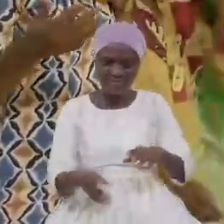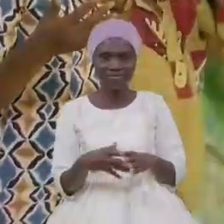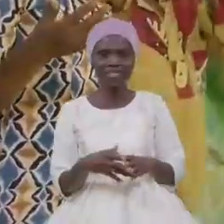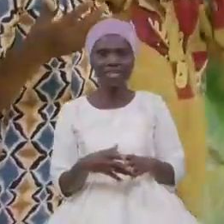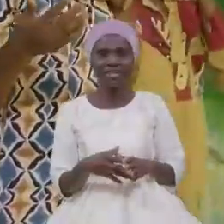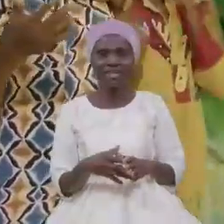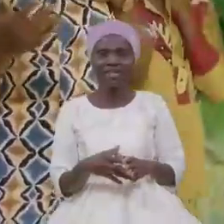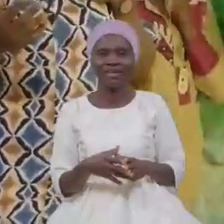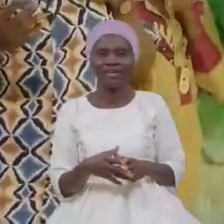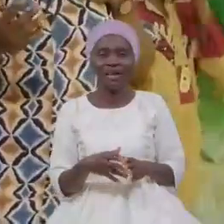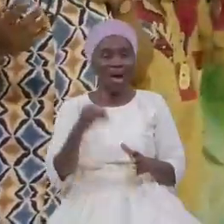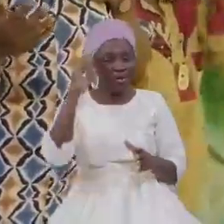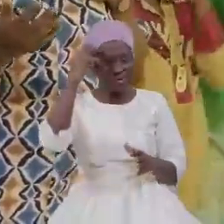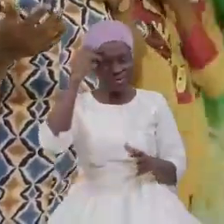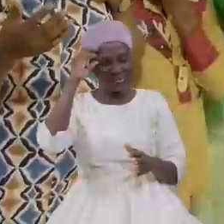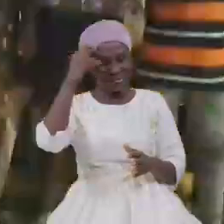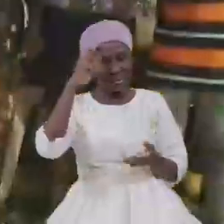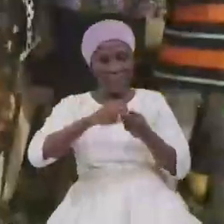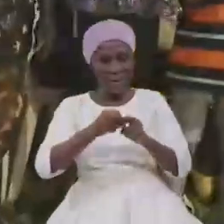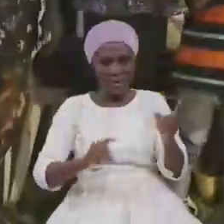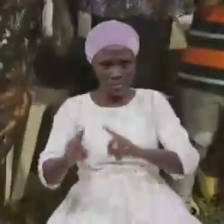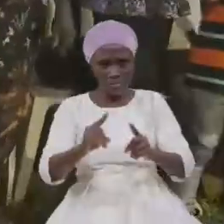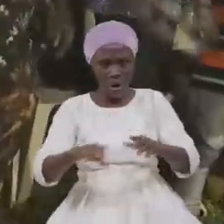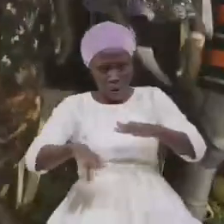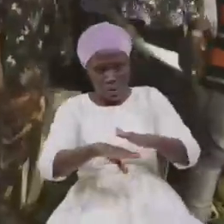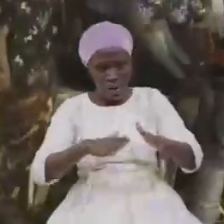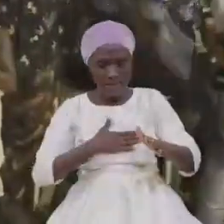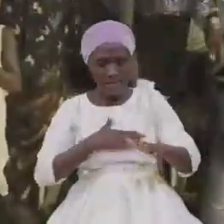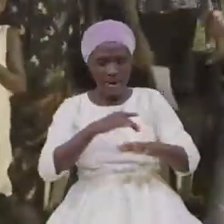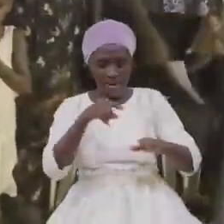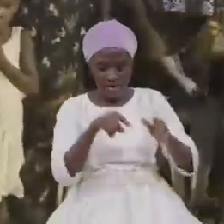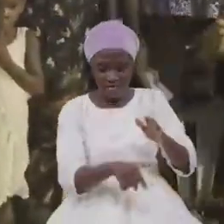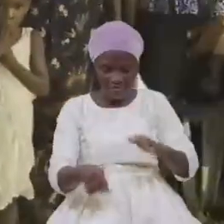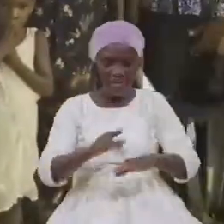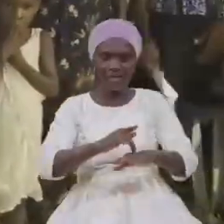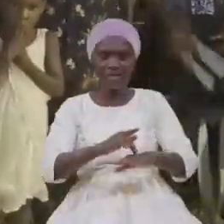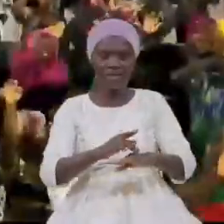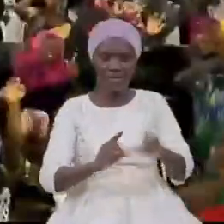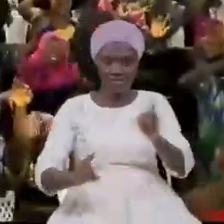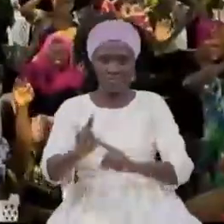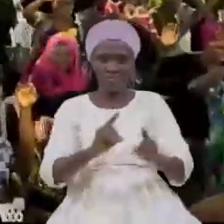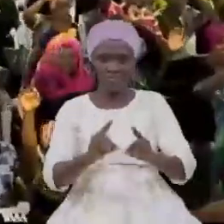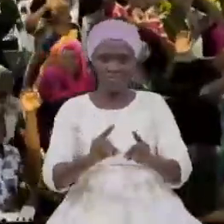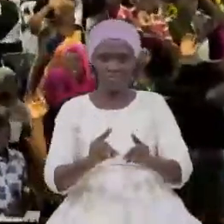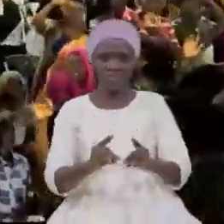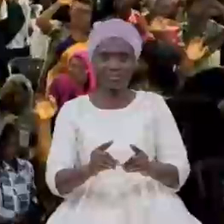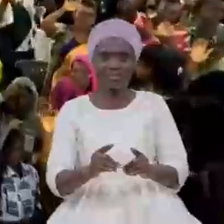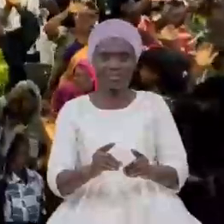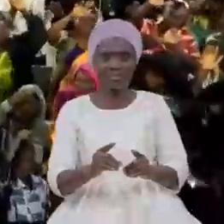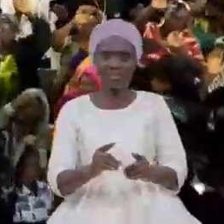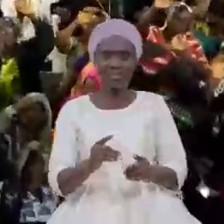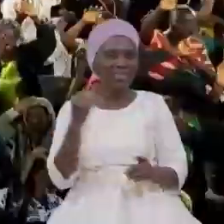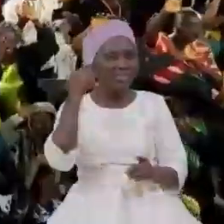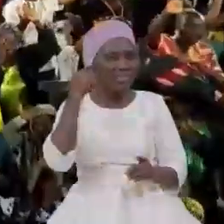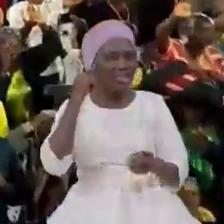Brain problem, under my feet. Ear problem, under my feet. Dumb